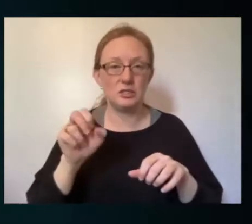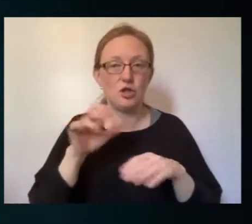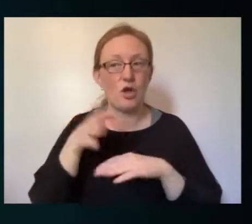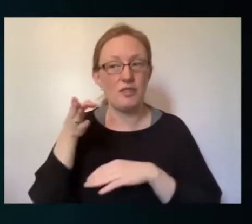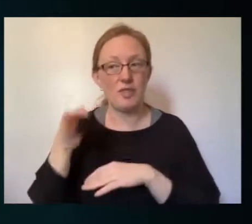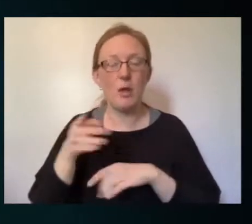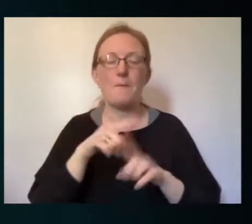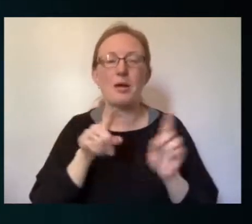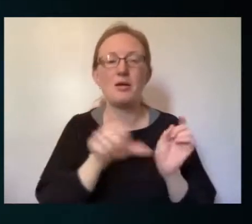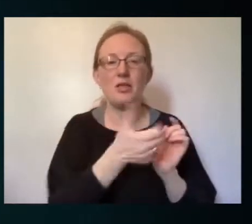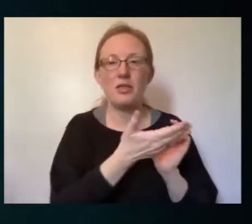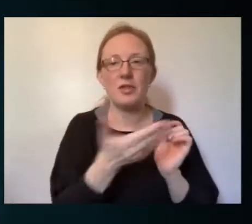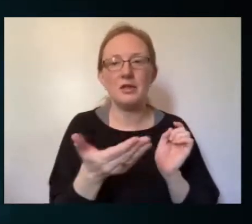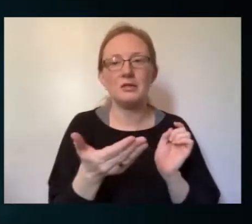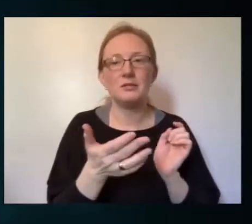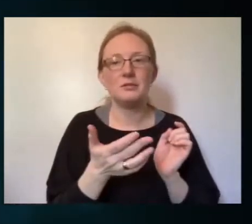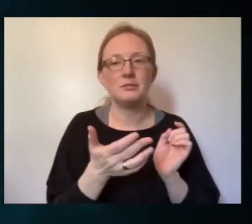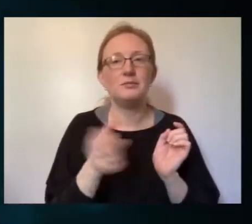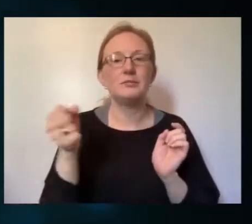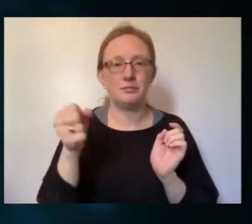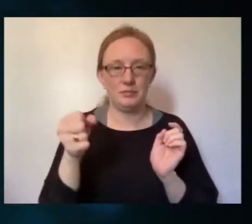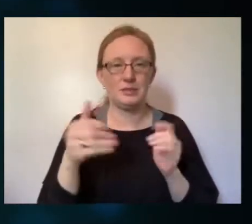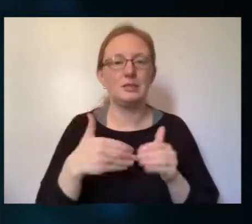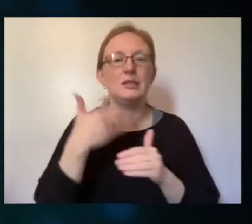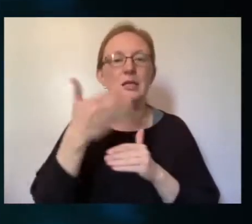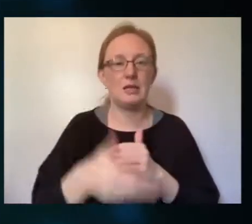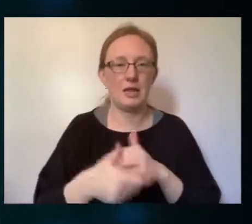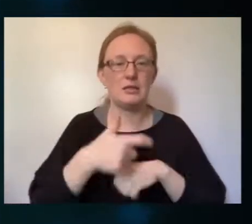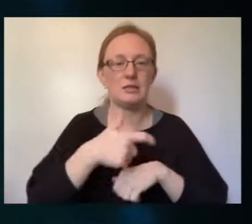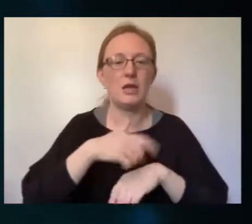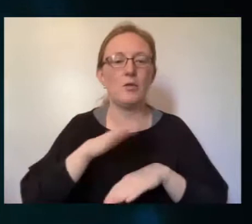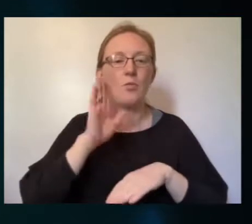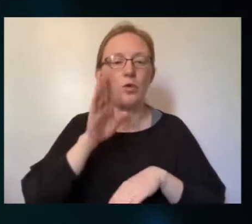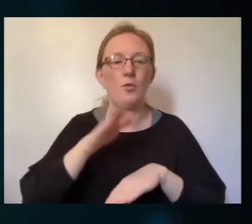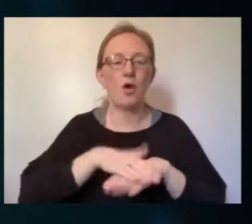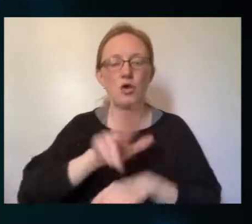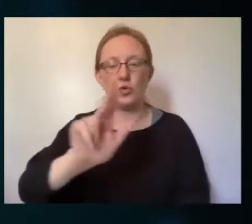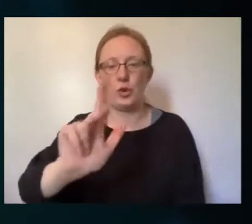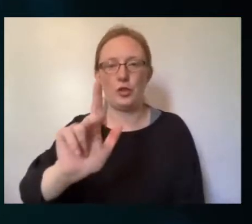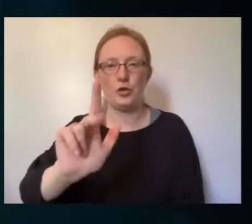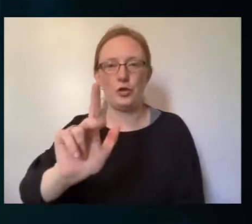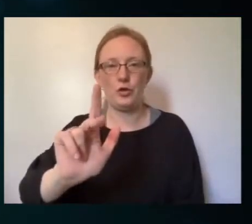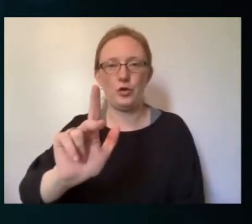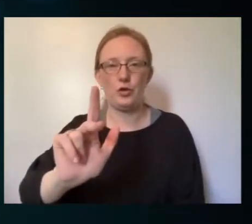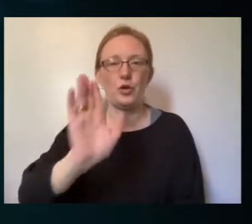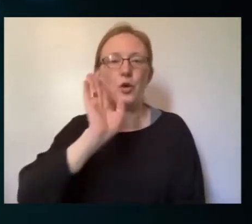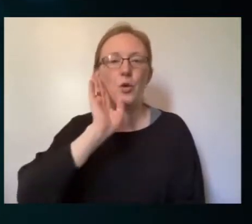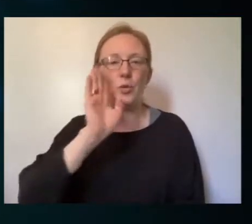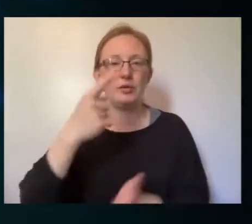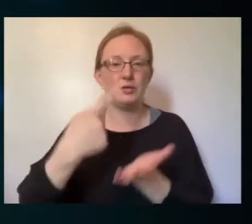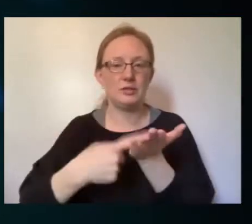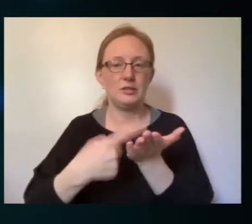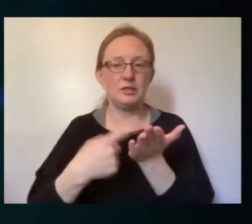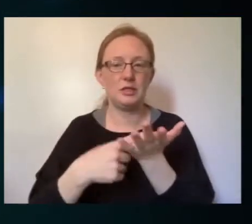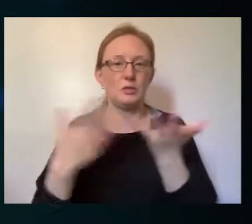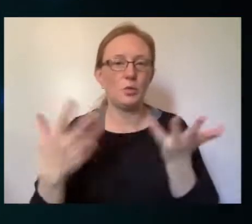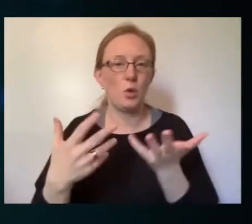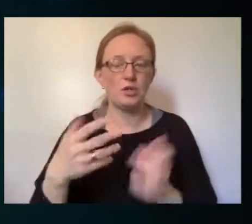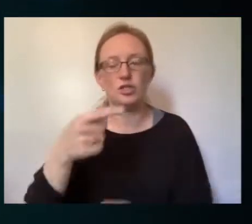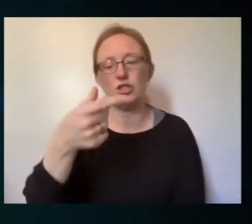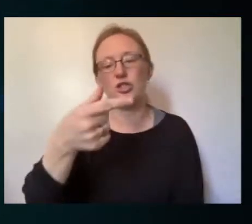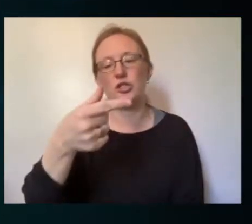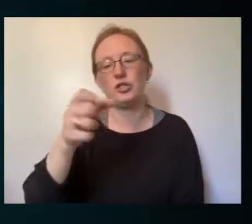But other than that, I think, yes, the next session is going to be on the 23rd, and that's when we're going to be talking about gender.